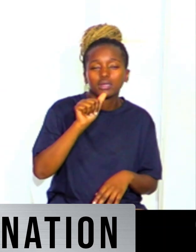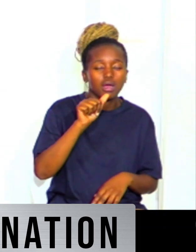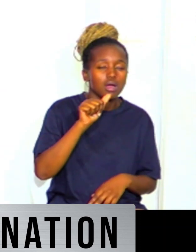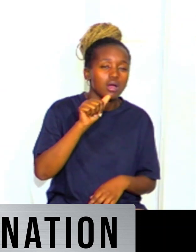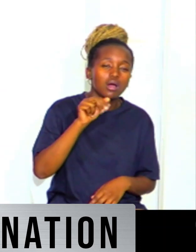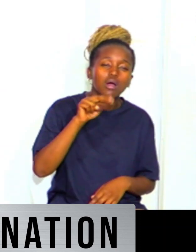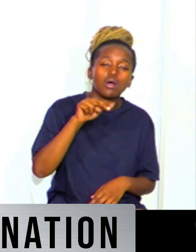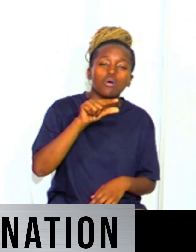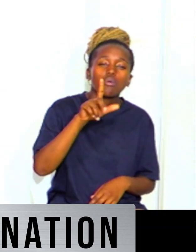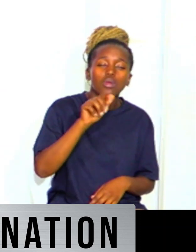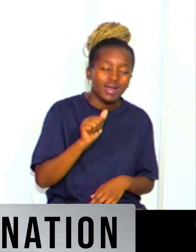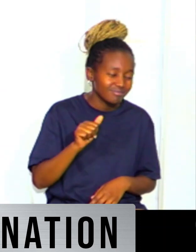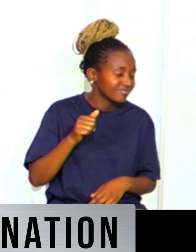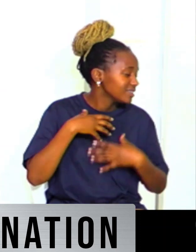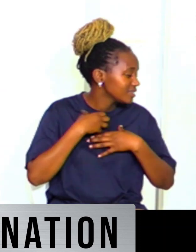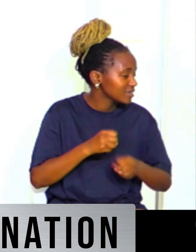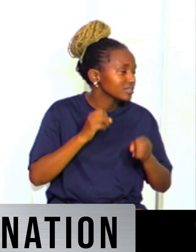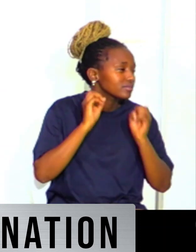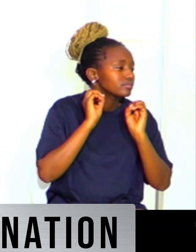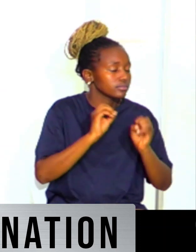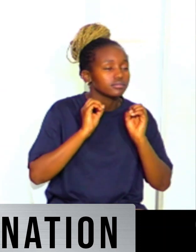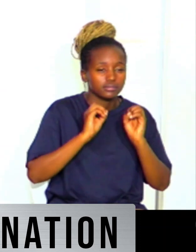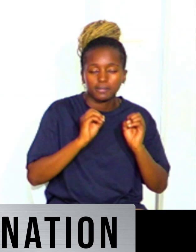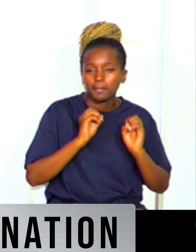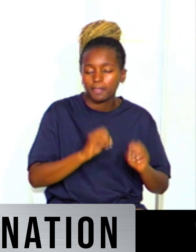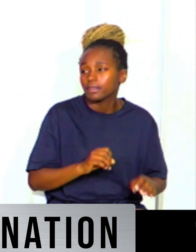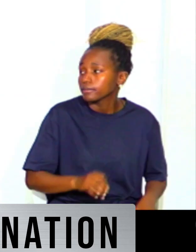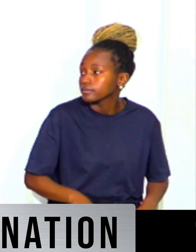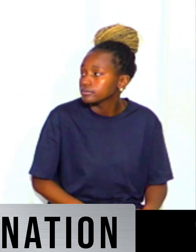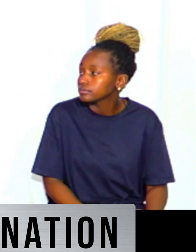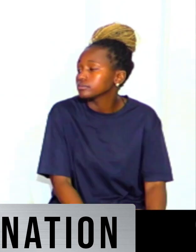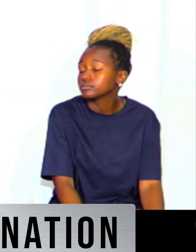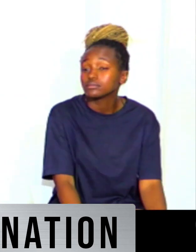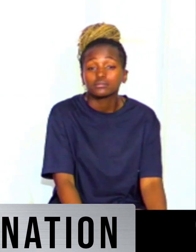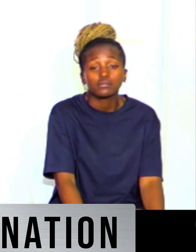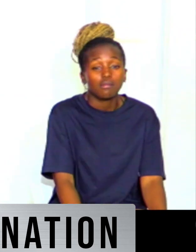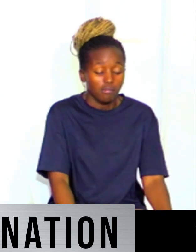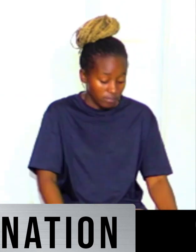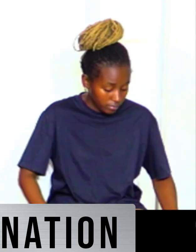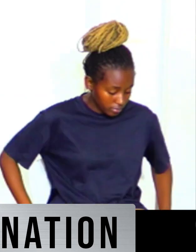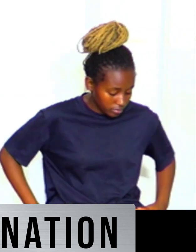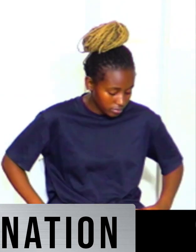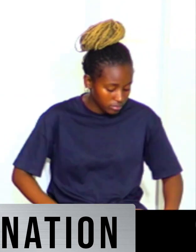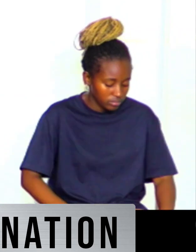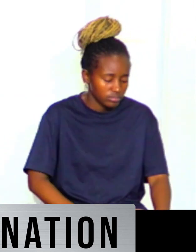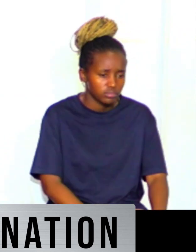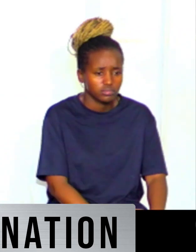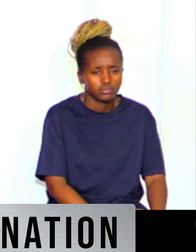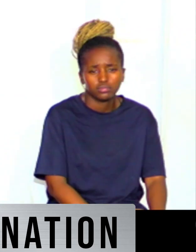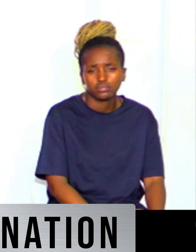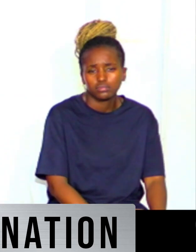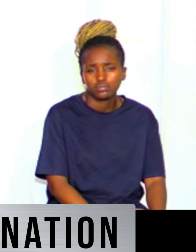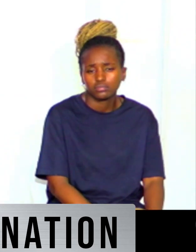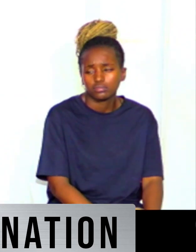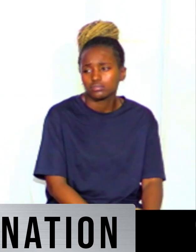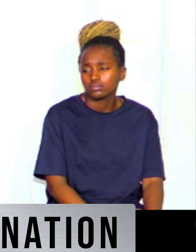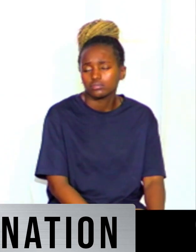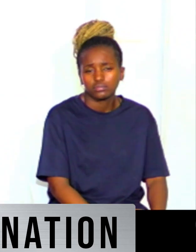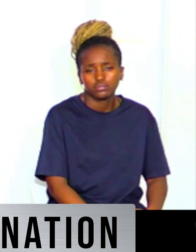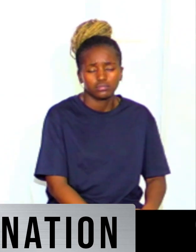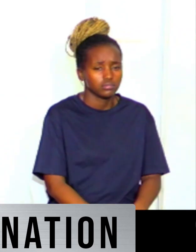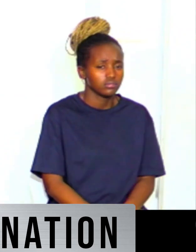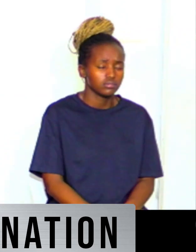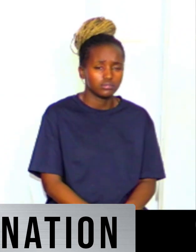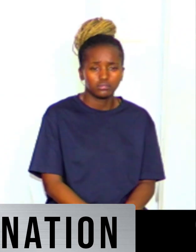Not Cleophas Malala. No, Moses Masika Wetangula is a man that has a lot of influence in the